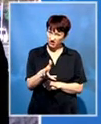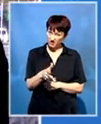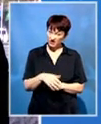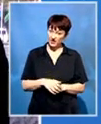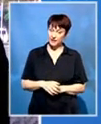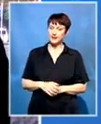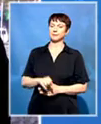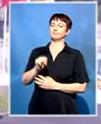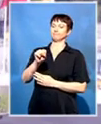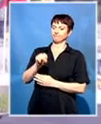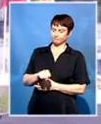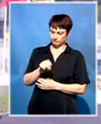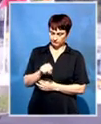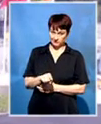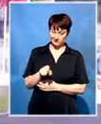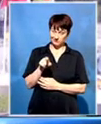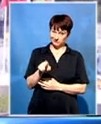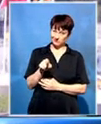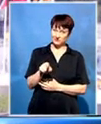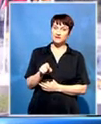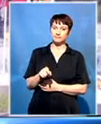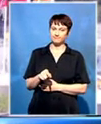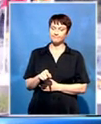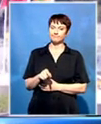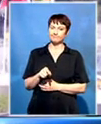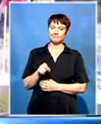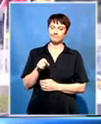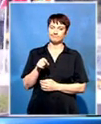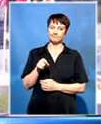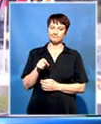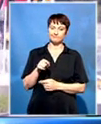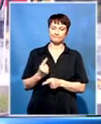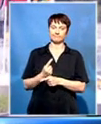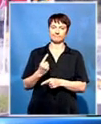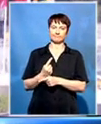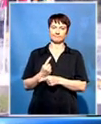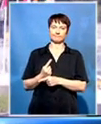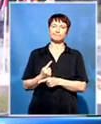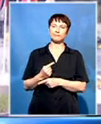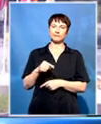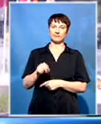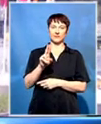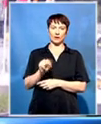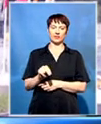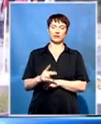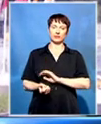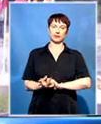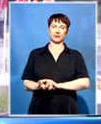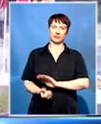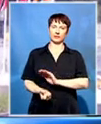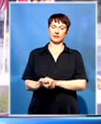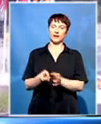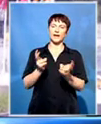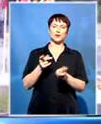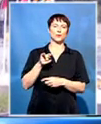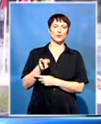That is a theme that tends to show its head, or rear its head, every year here at the United Nations. It's the top